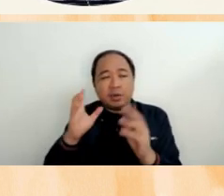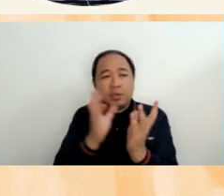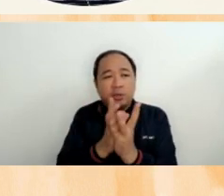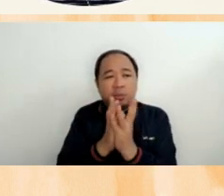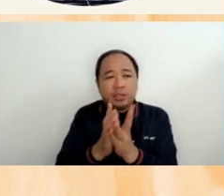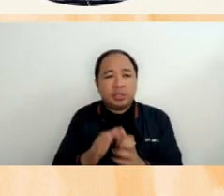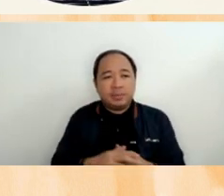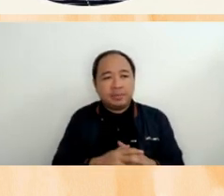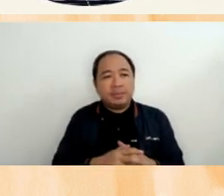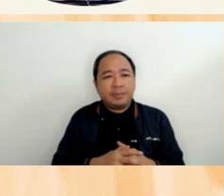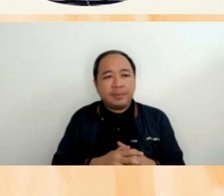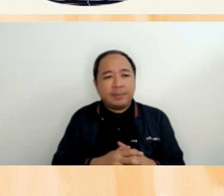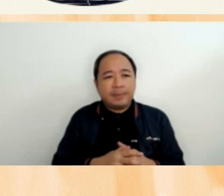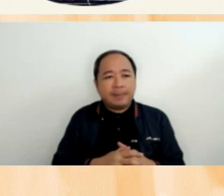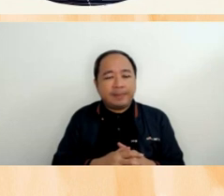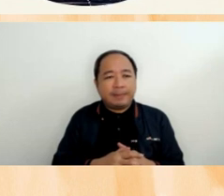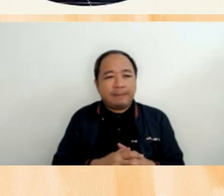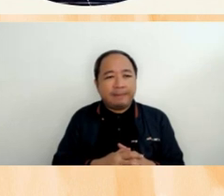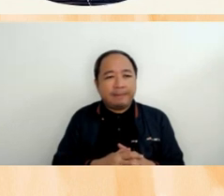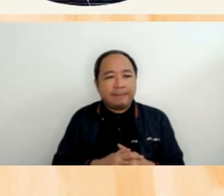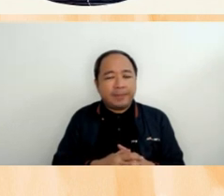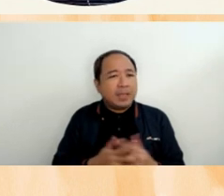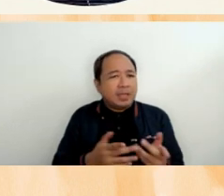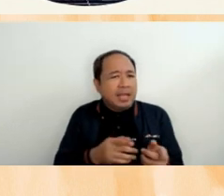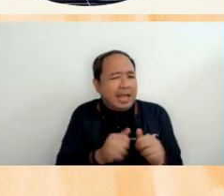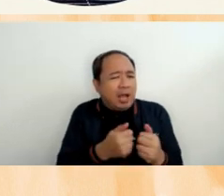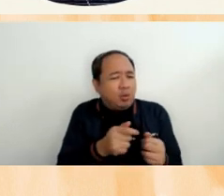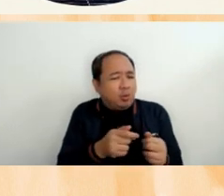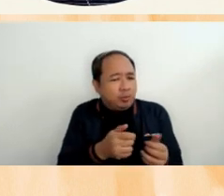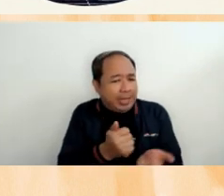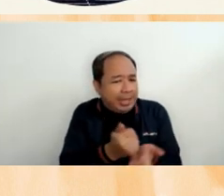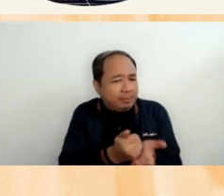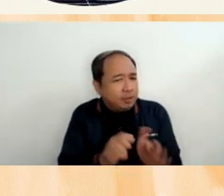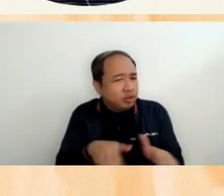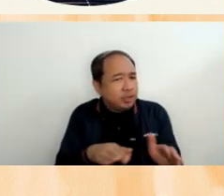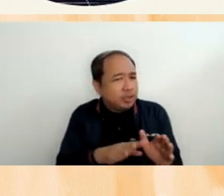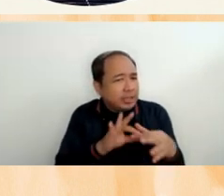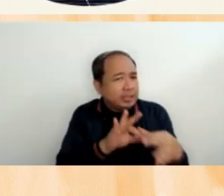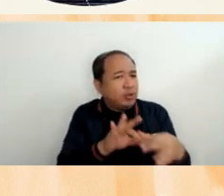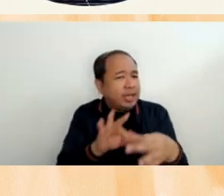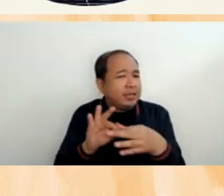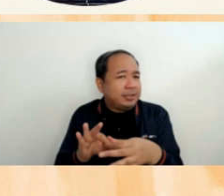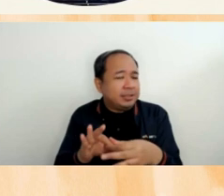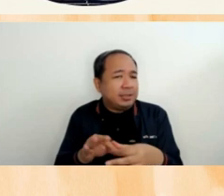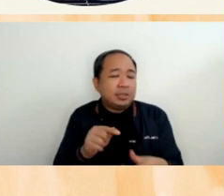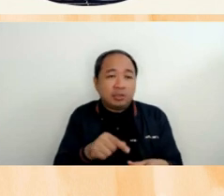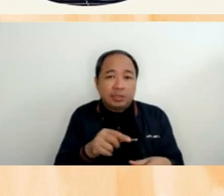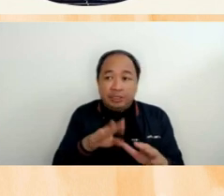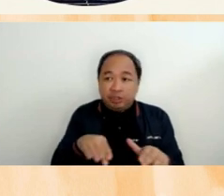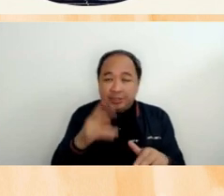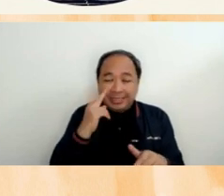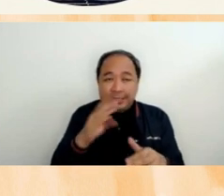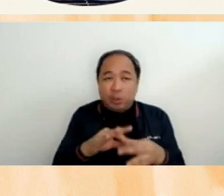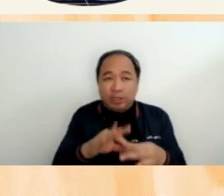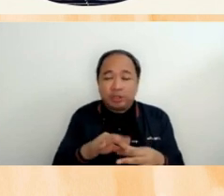How to help children develop connections? Children form connections when they spend